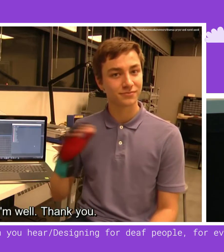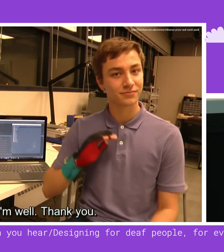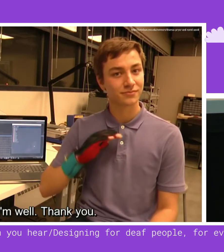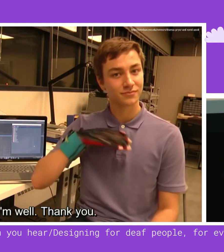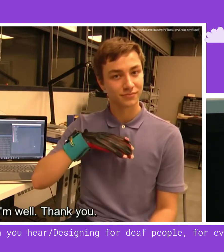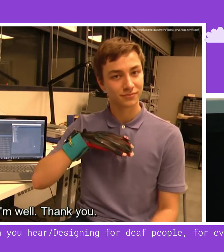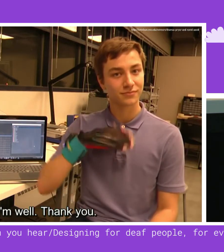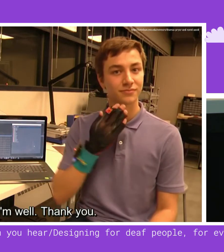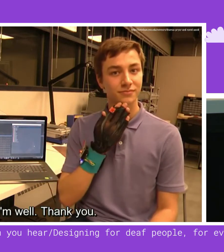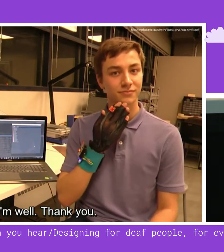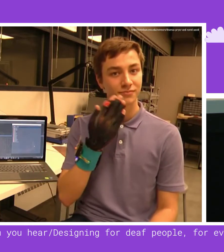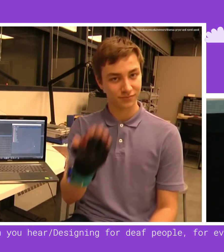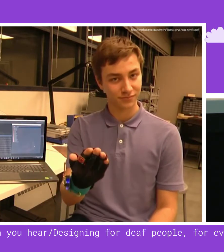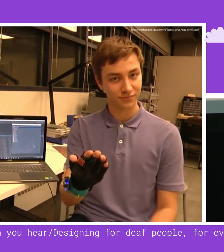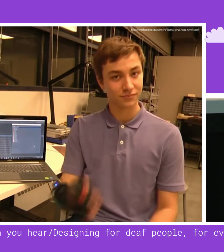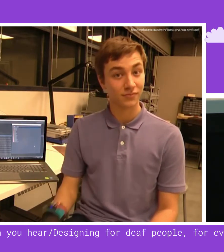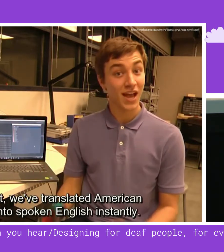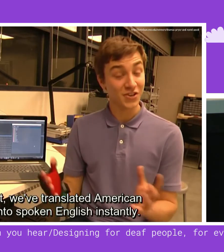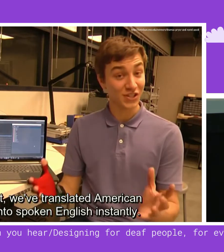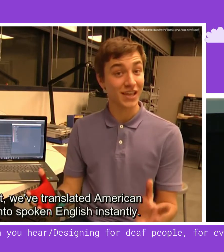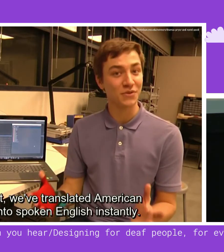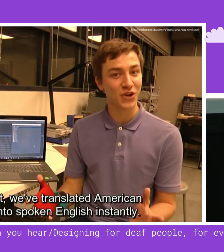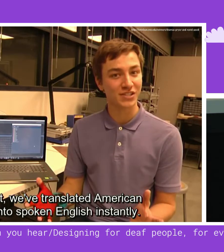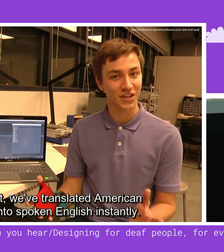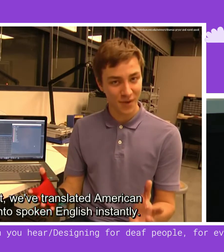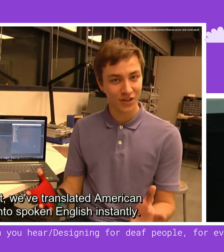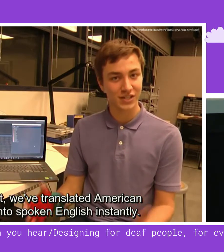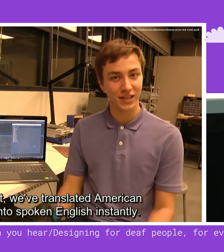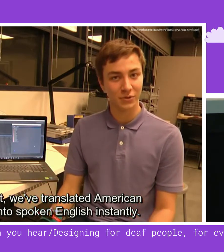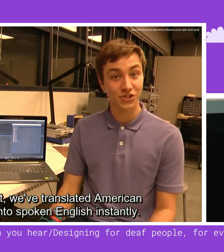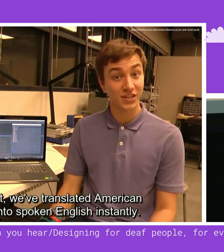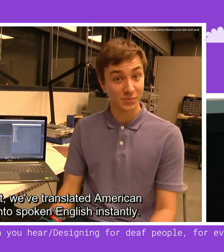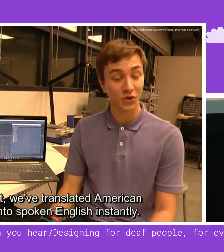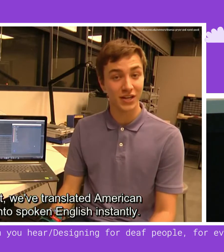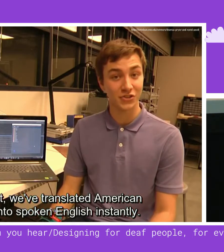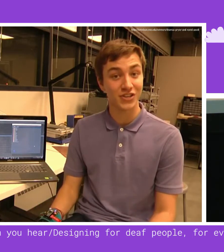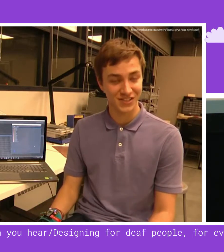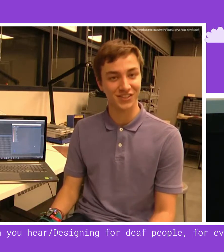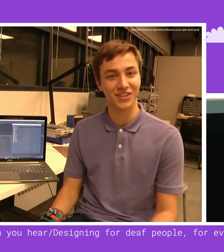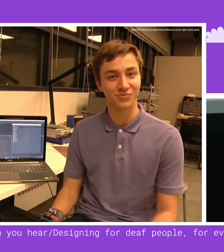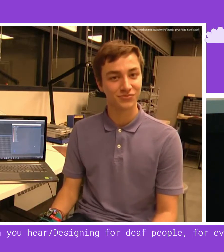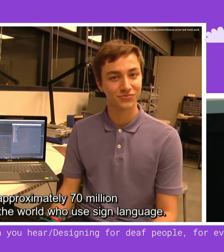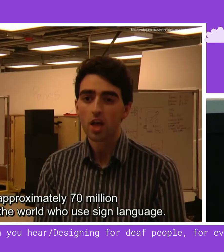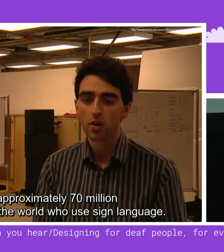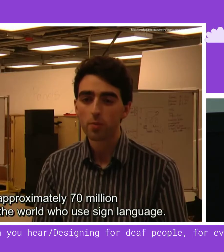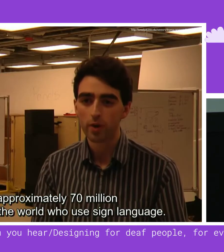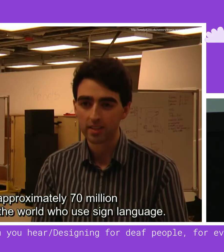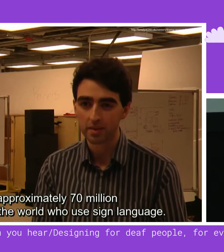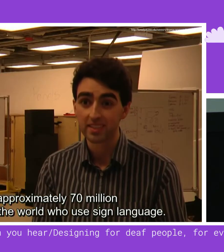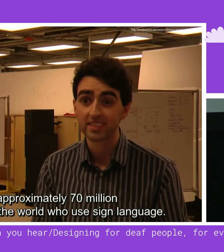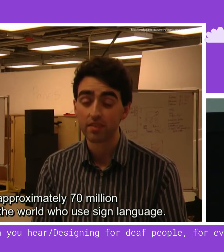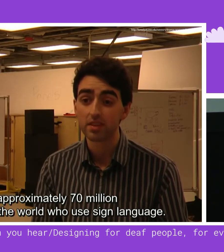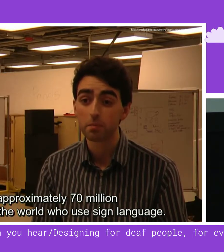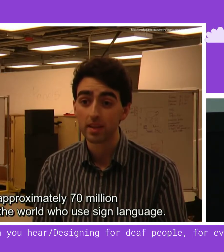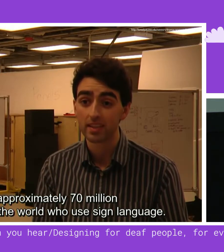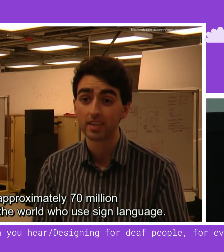Hello, I'm well, thank you. And just like that, we've translated American Sign Language into spoken English instantly. There are